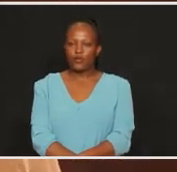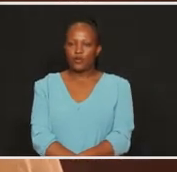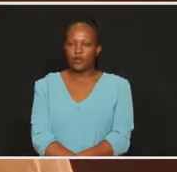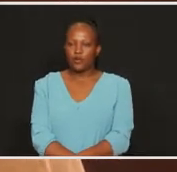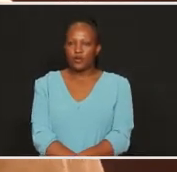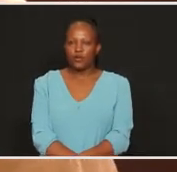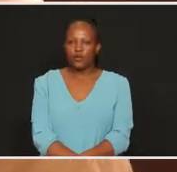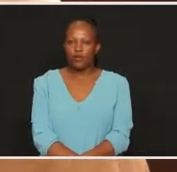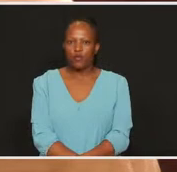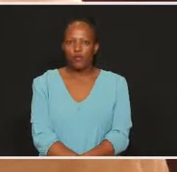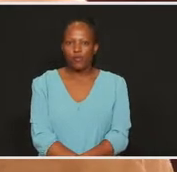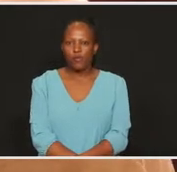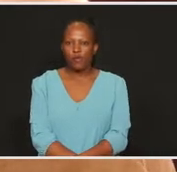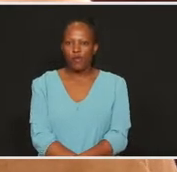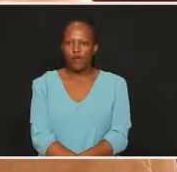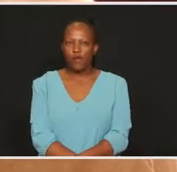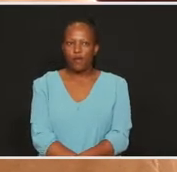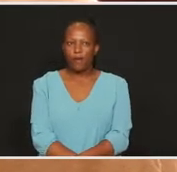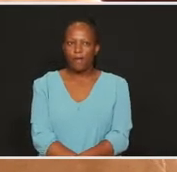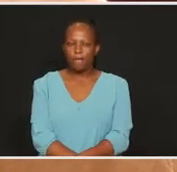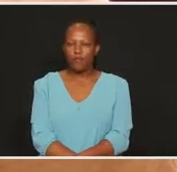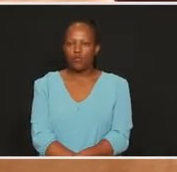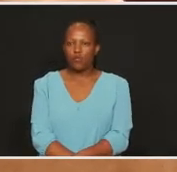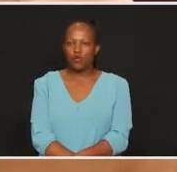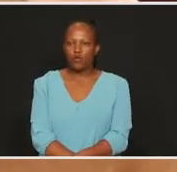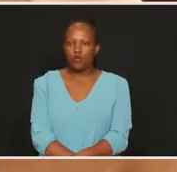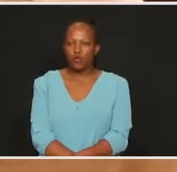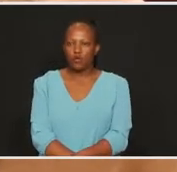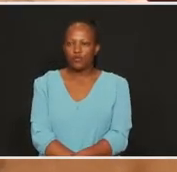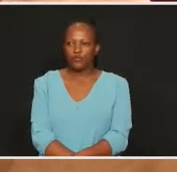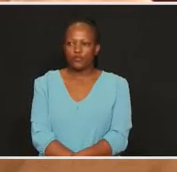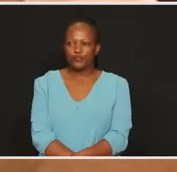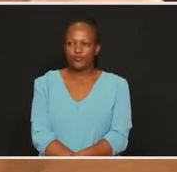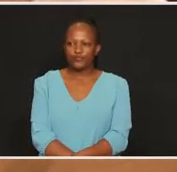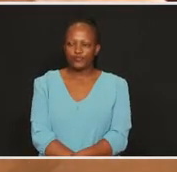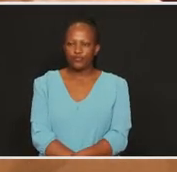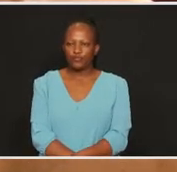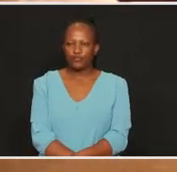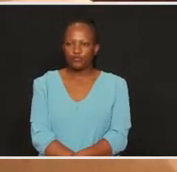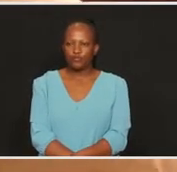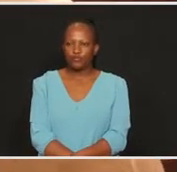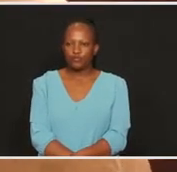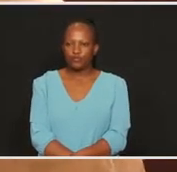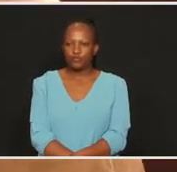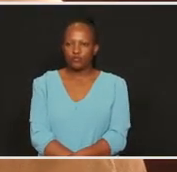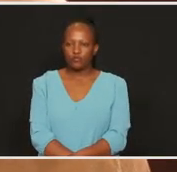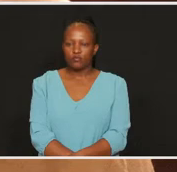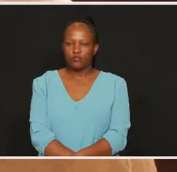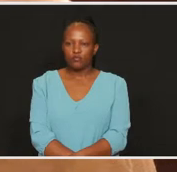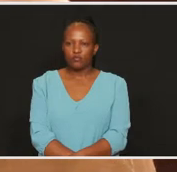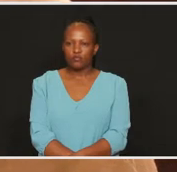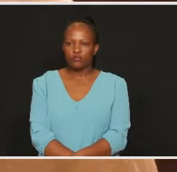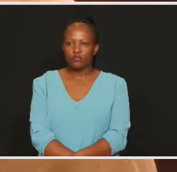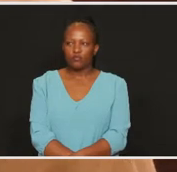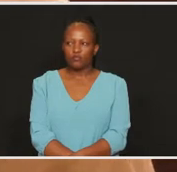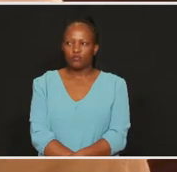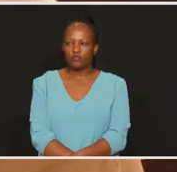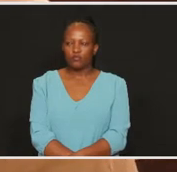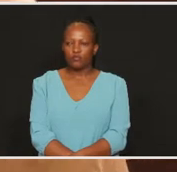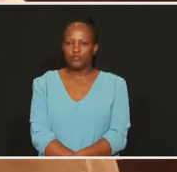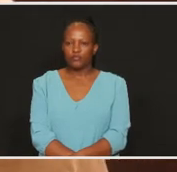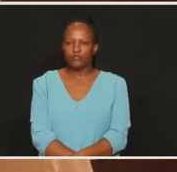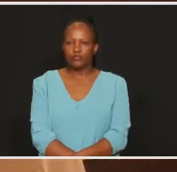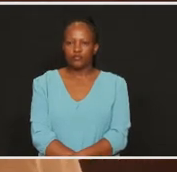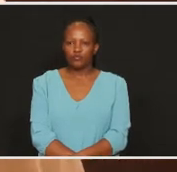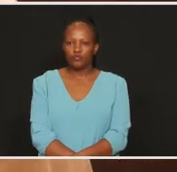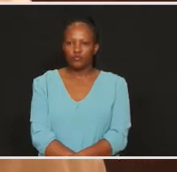aspect which is that aspect which speaks to availability of alcohol in schools I